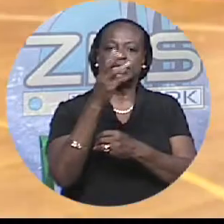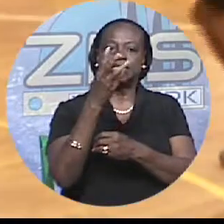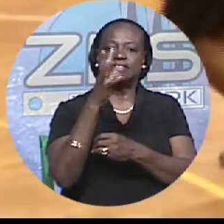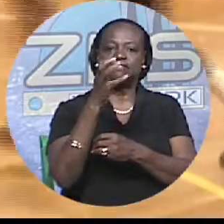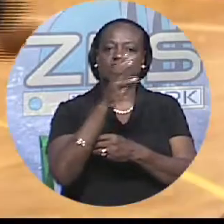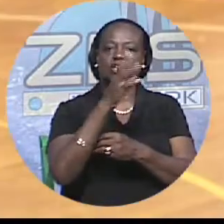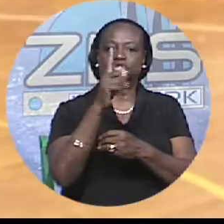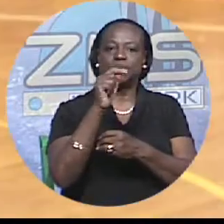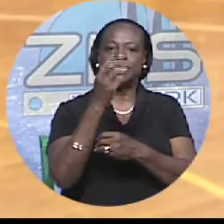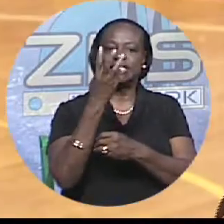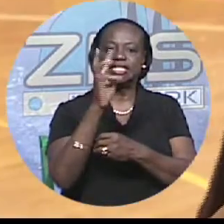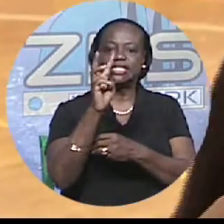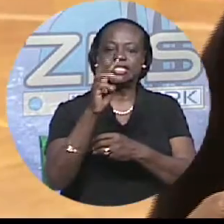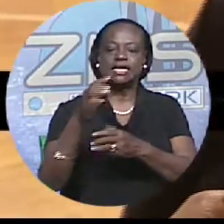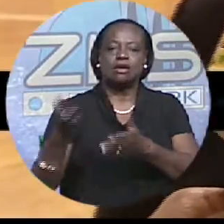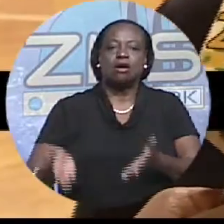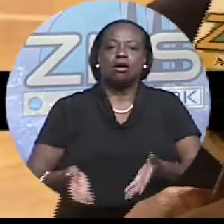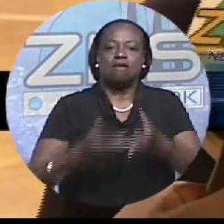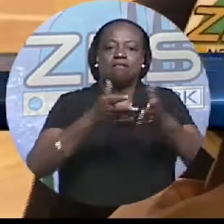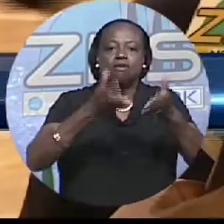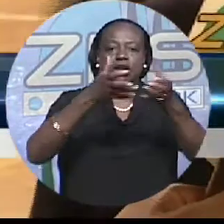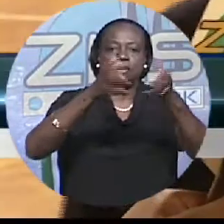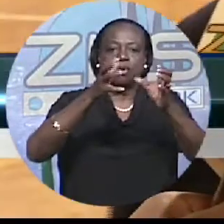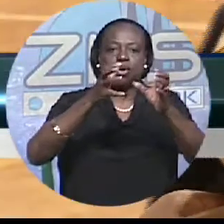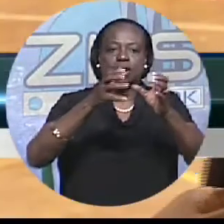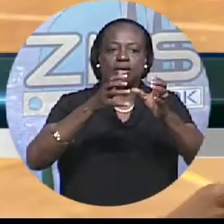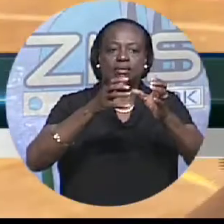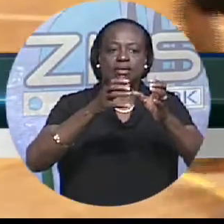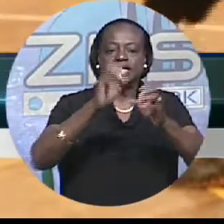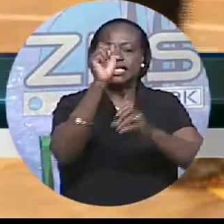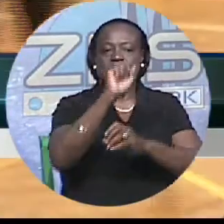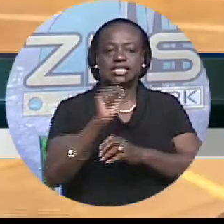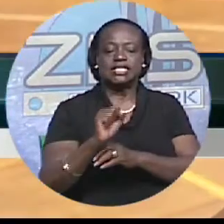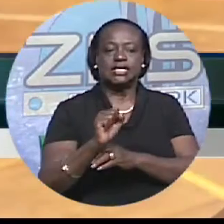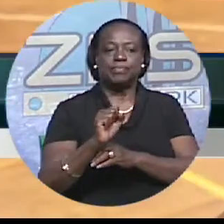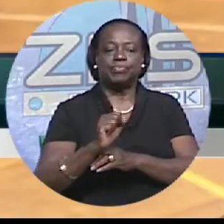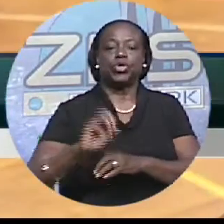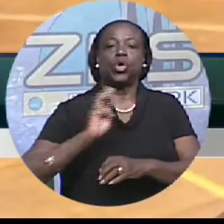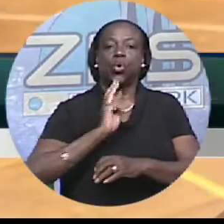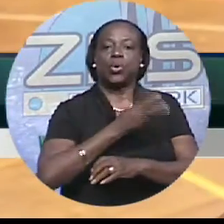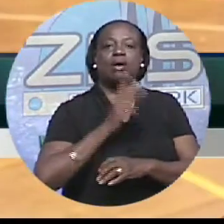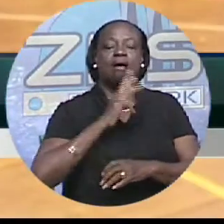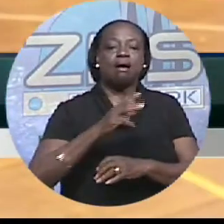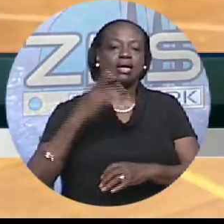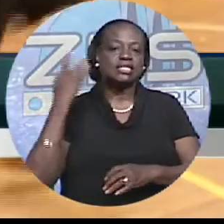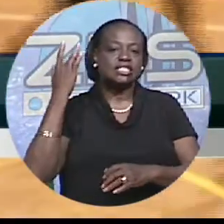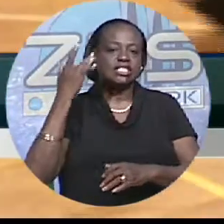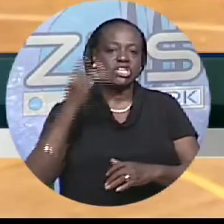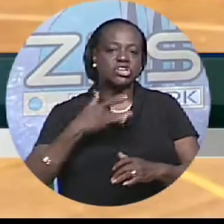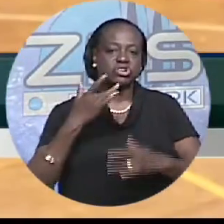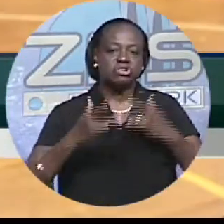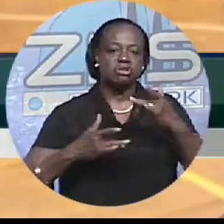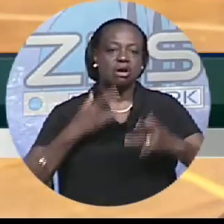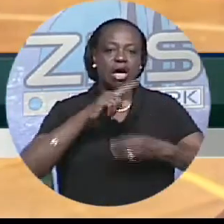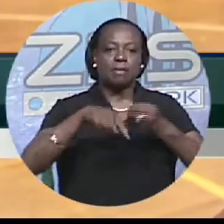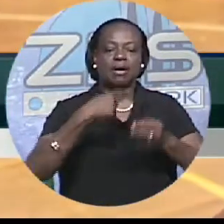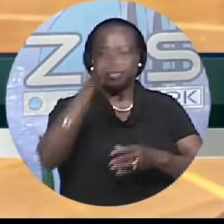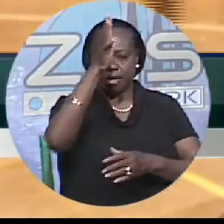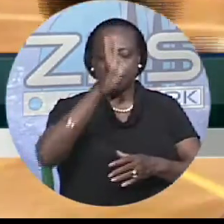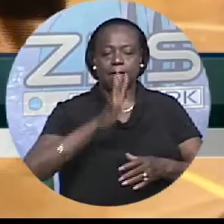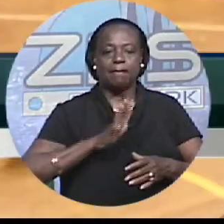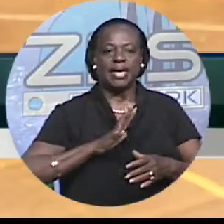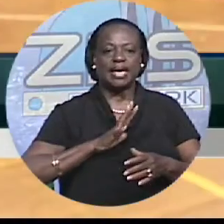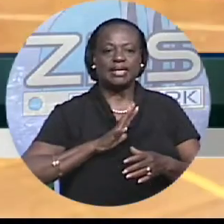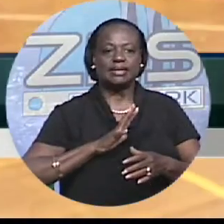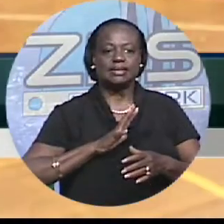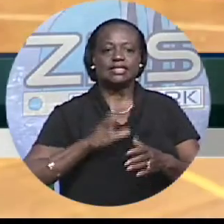We would really like to see an increase in the amount of teams. The men division has me very concerned, because I think right now we only have the possibility